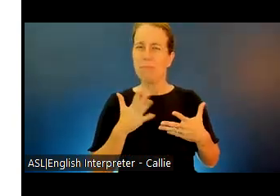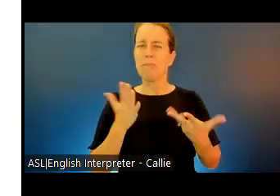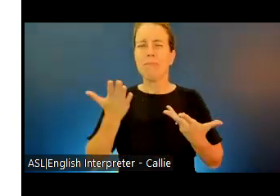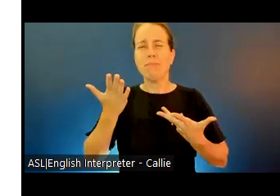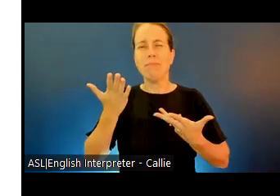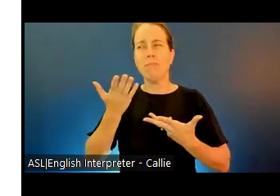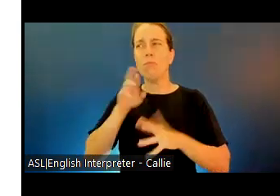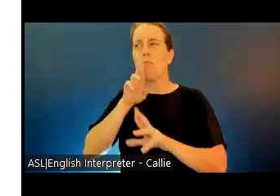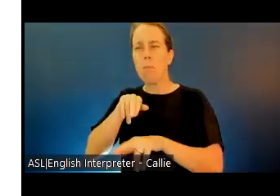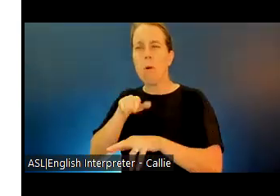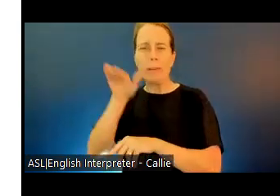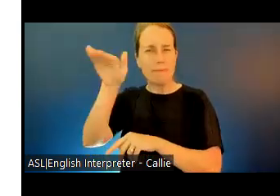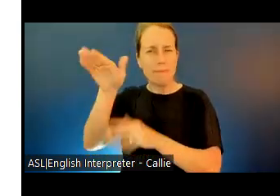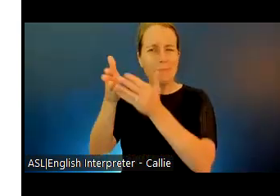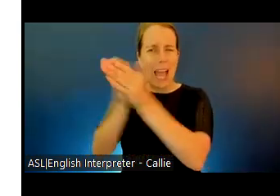please.